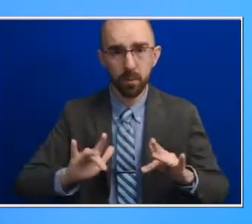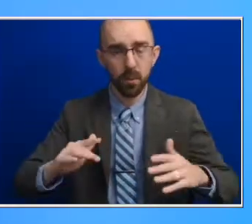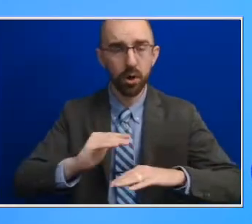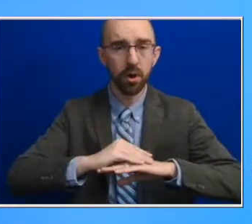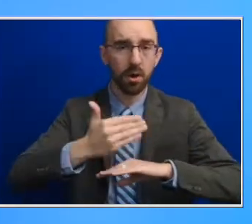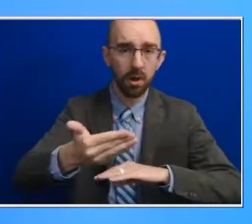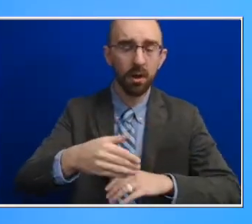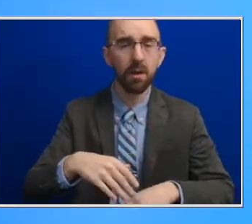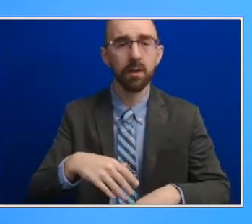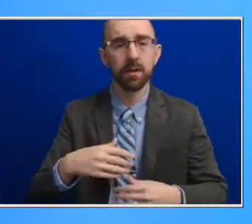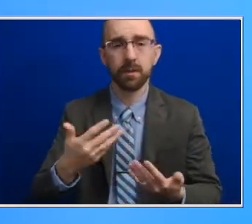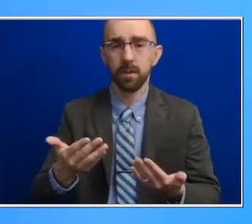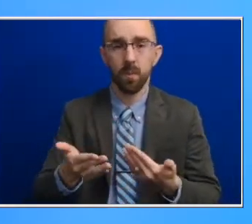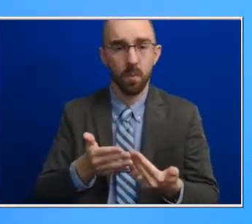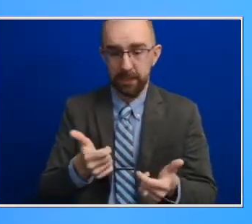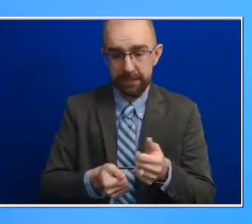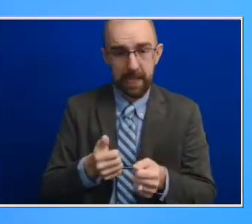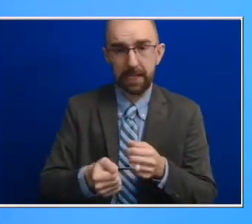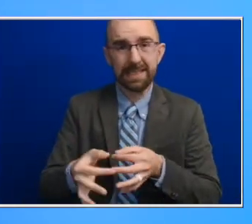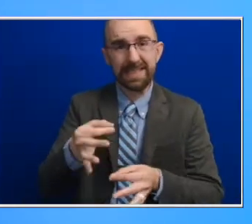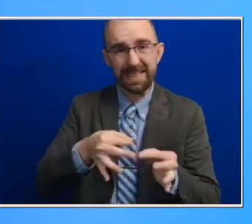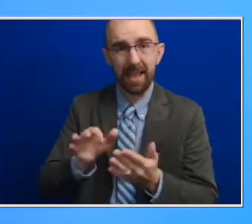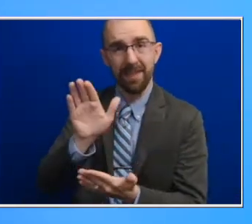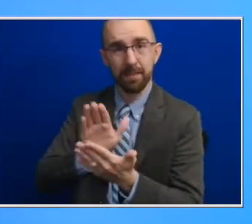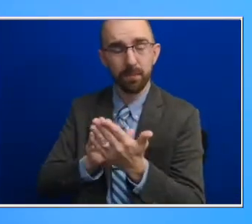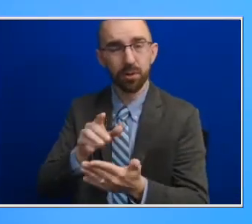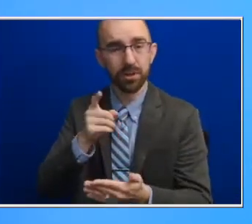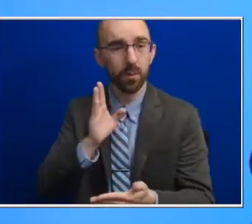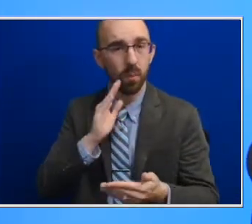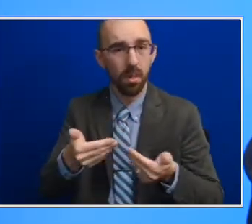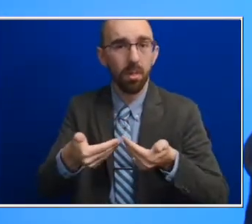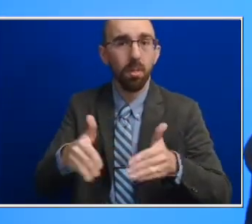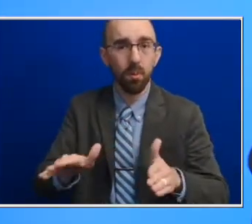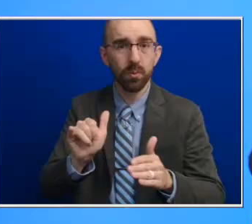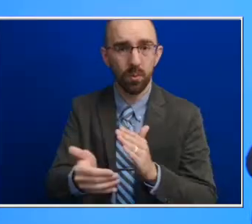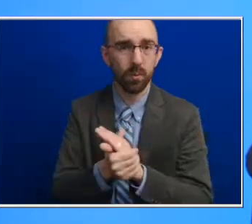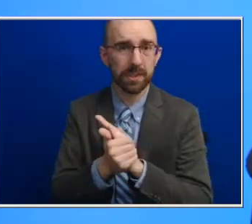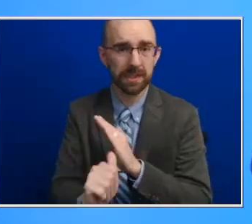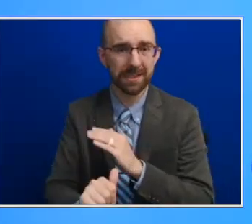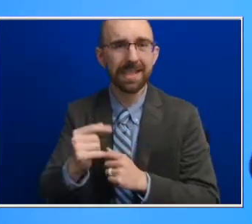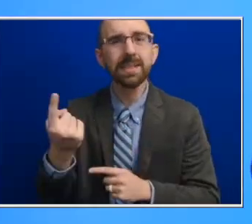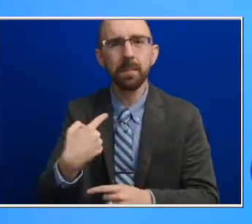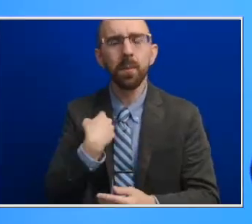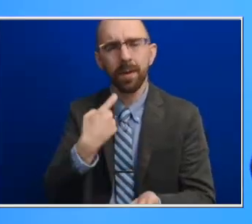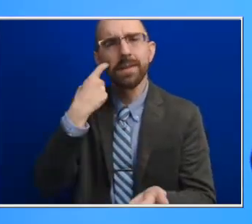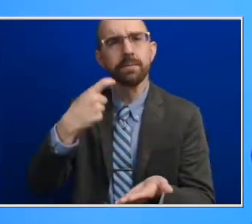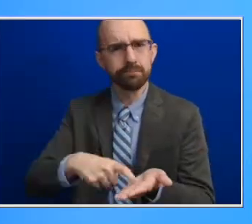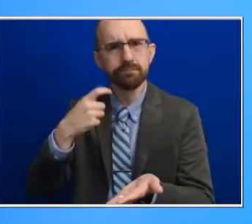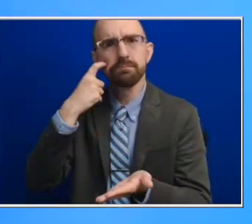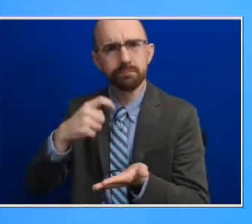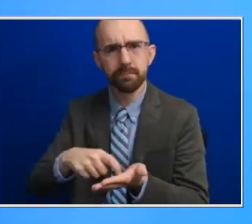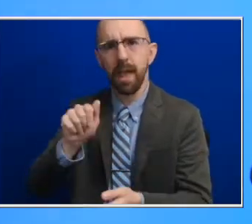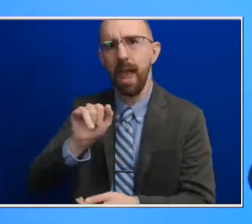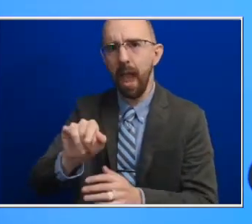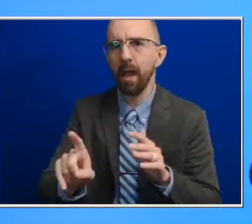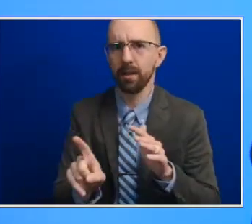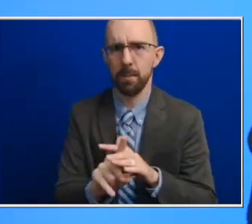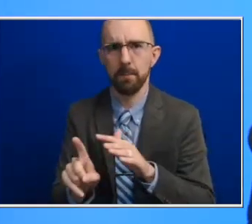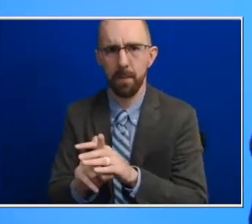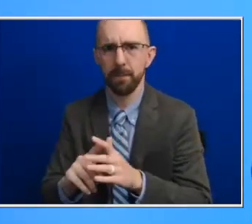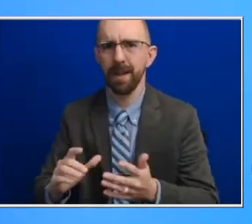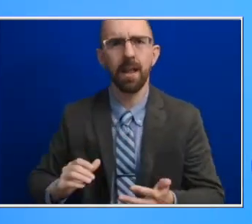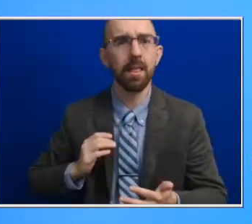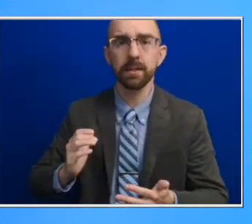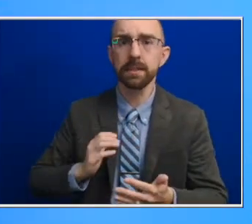as opposed to in person, then you're going to lose some of those skills. And that's something we've seen in multiple areas where AI has come about. Right. The classic example they bring up